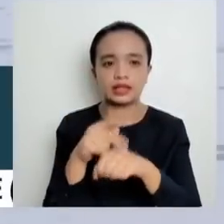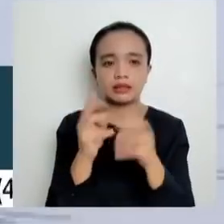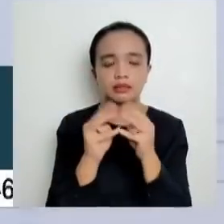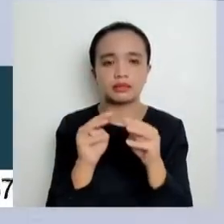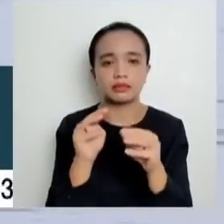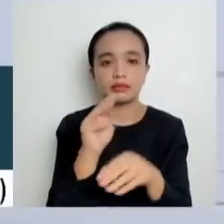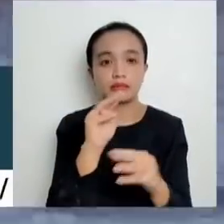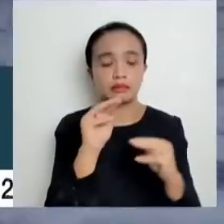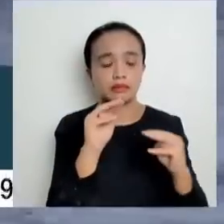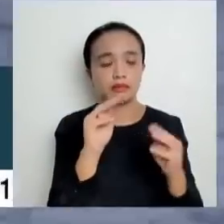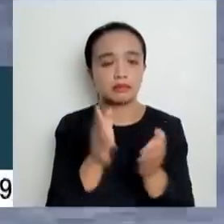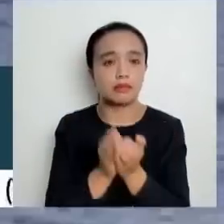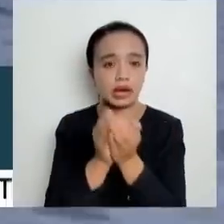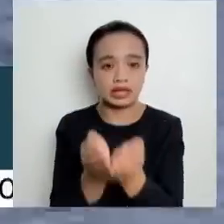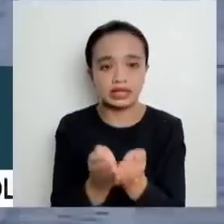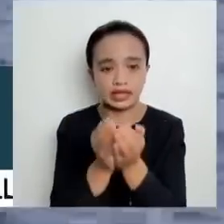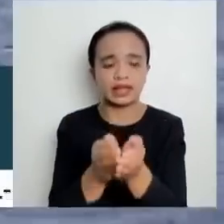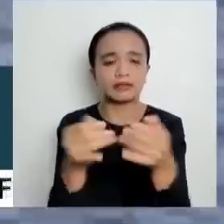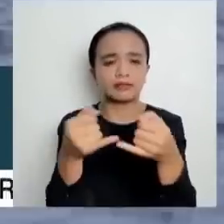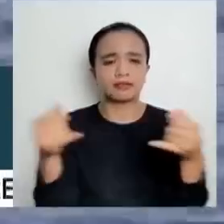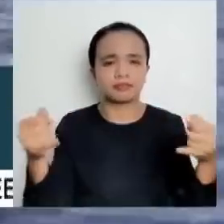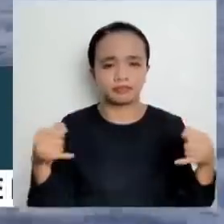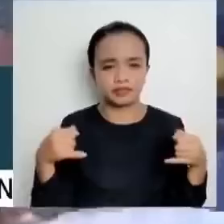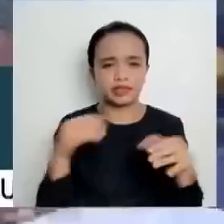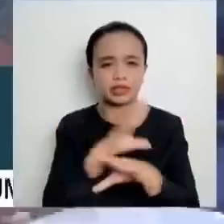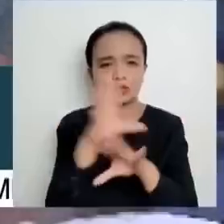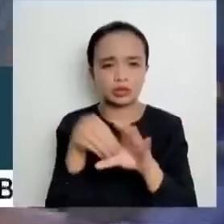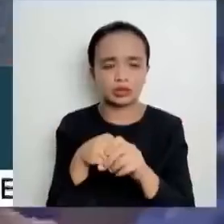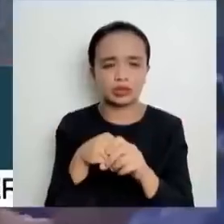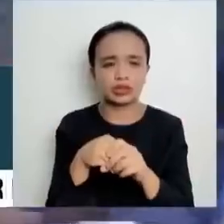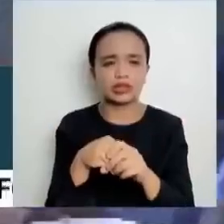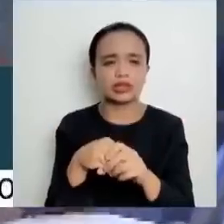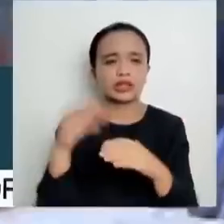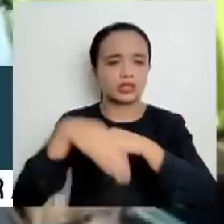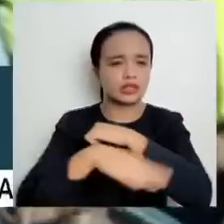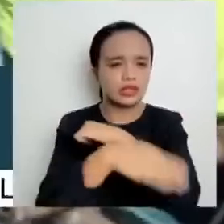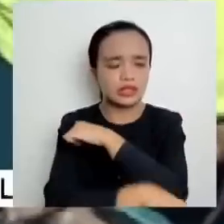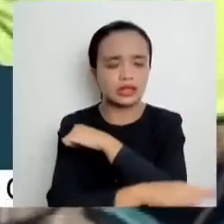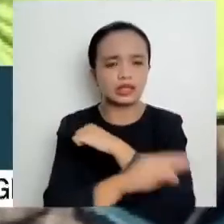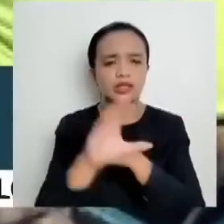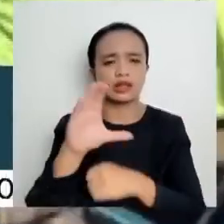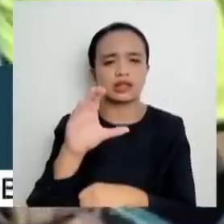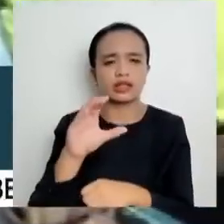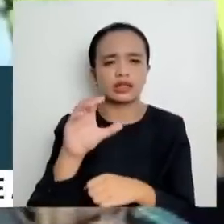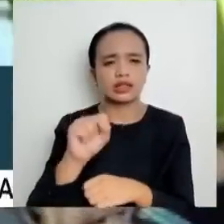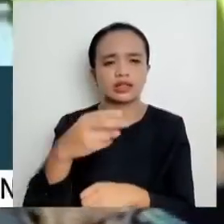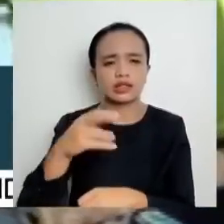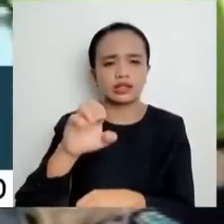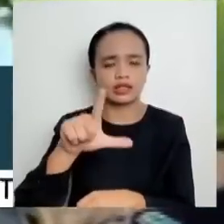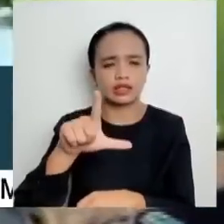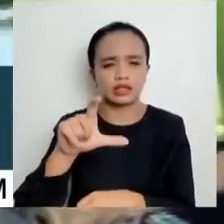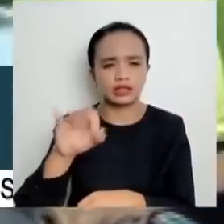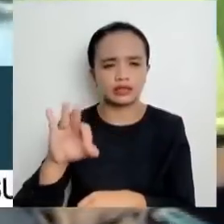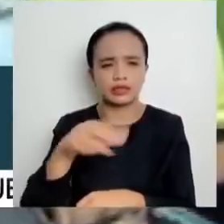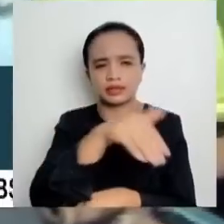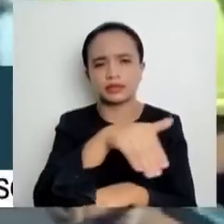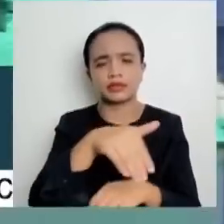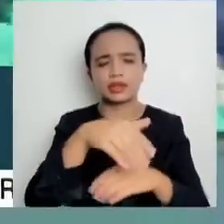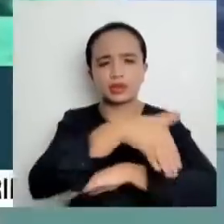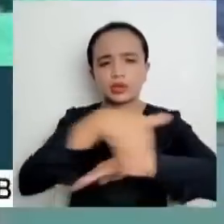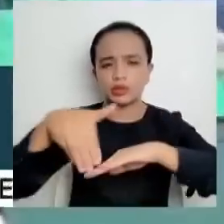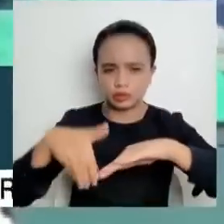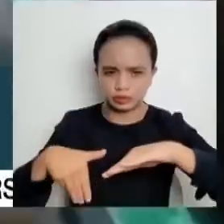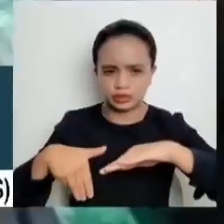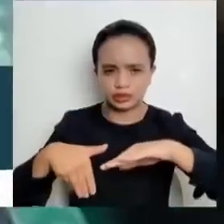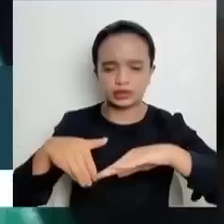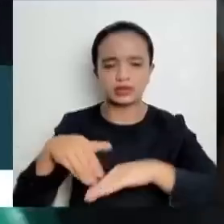of internal and archipelagic waters, territorial sea, continental shelf, and contiguous and exclusive economic